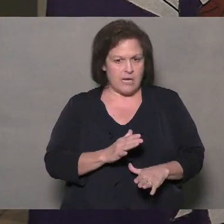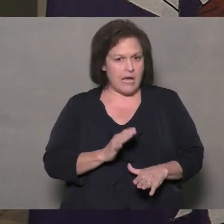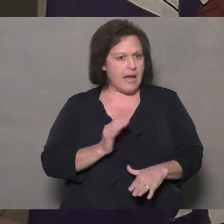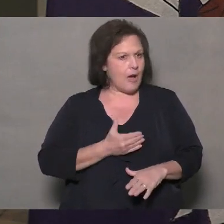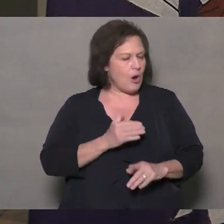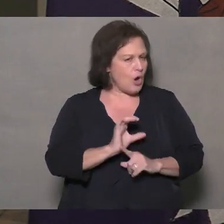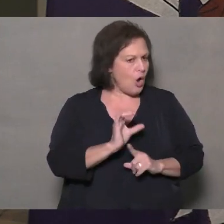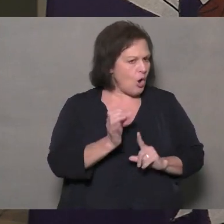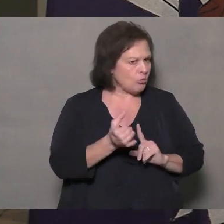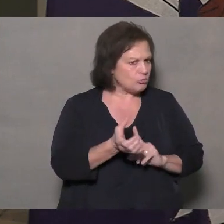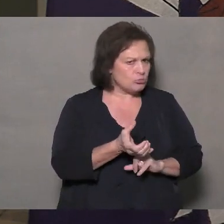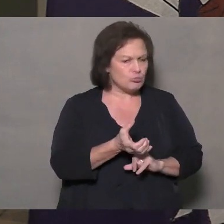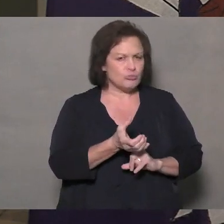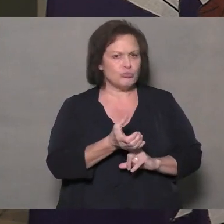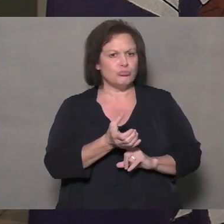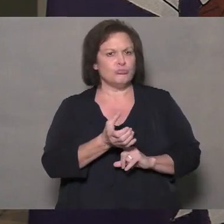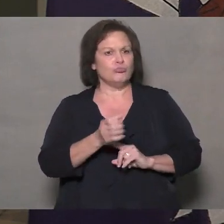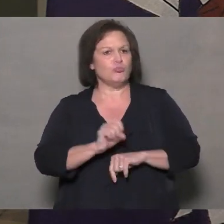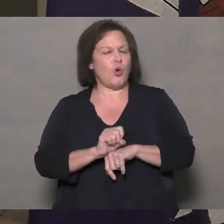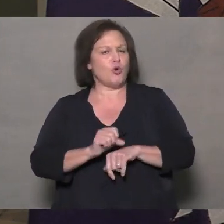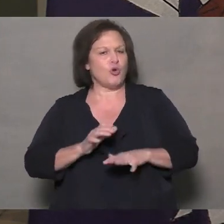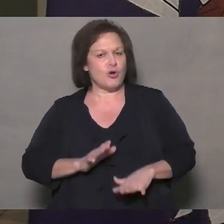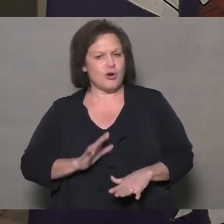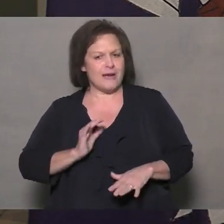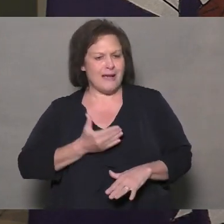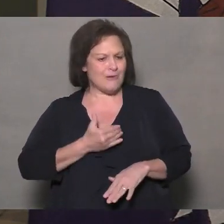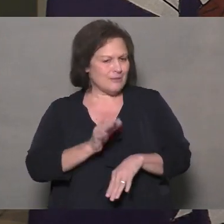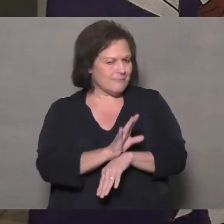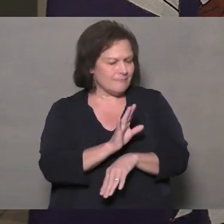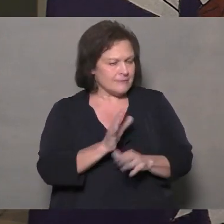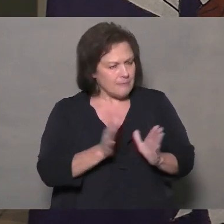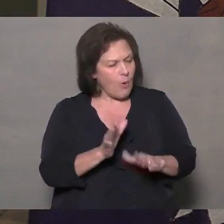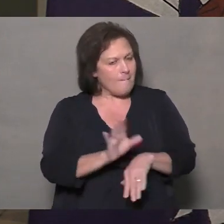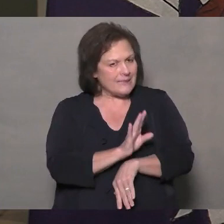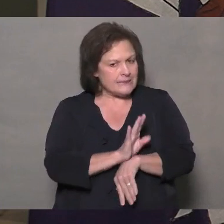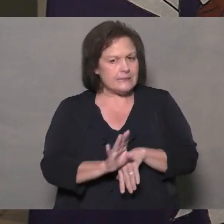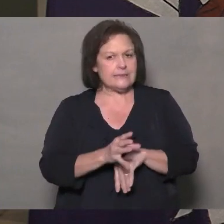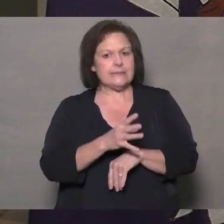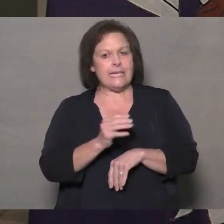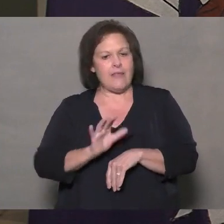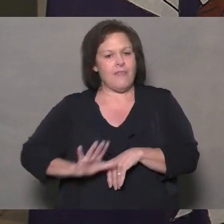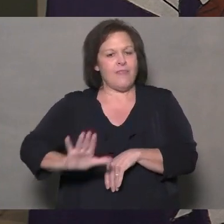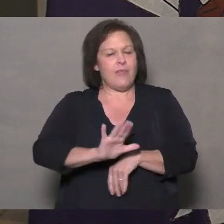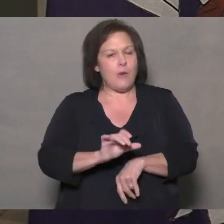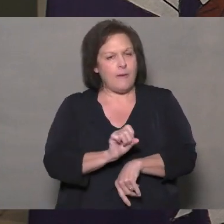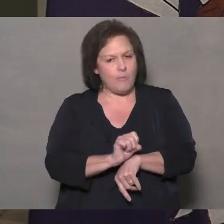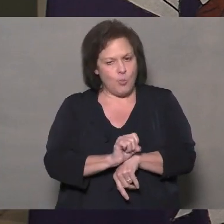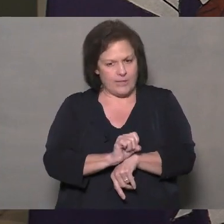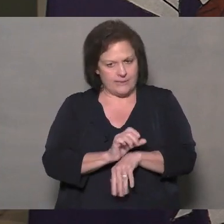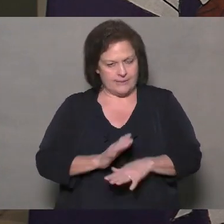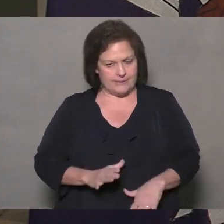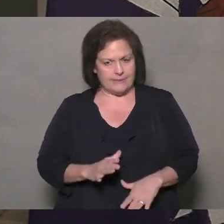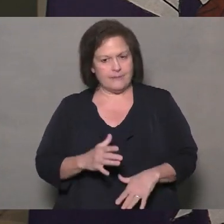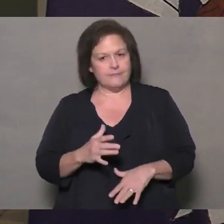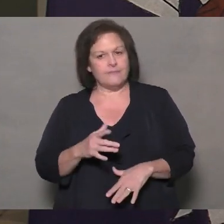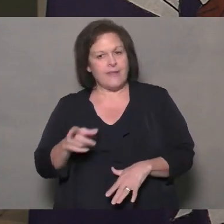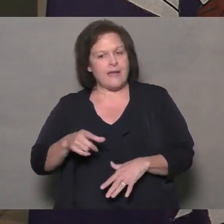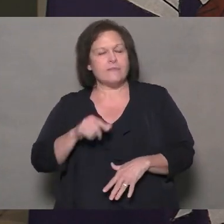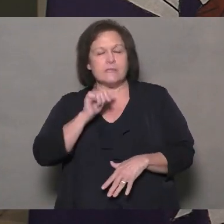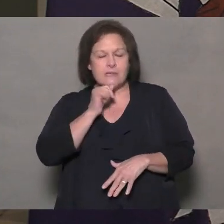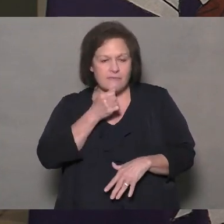our cultural bearers, our small businesses, and their employees. They have